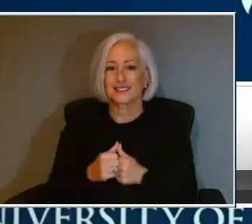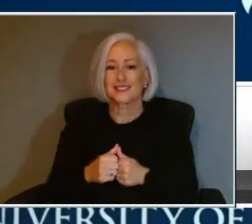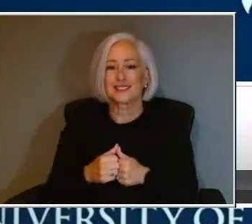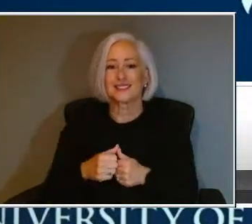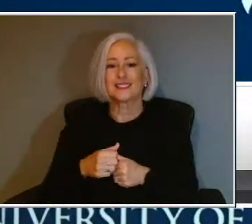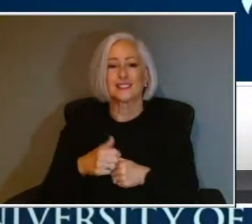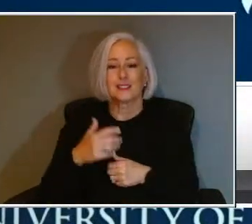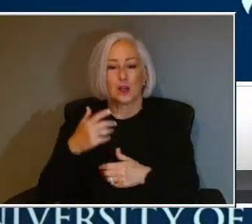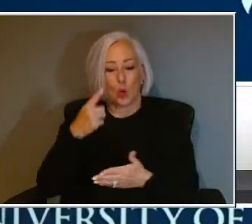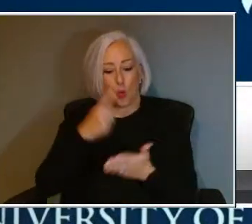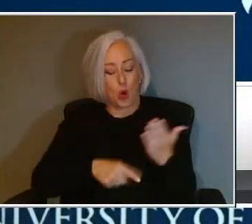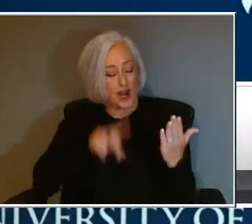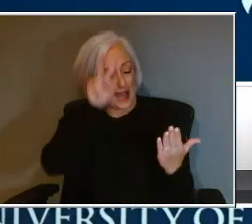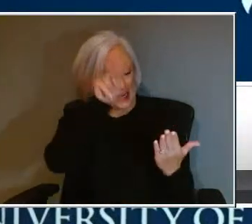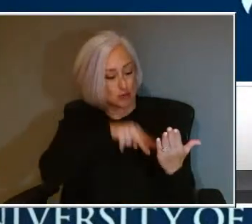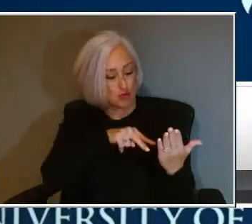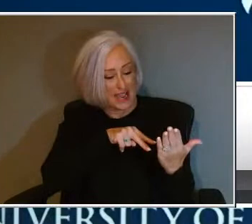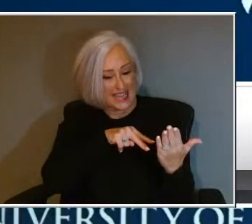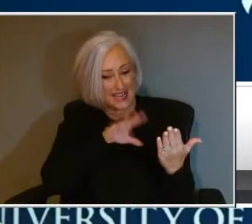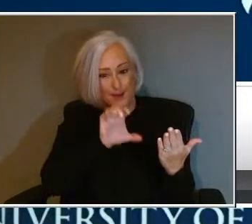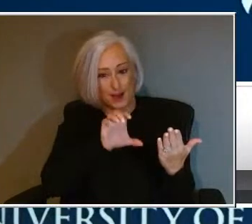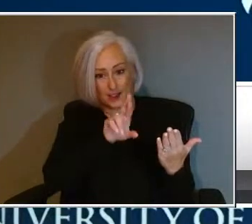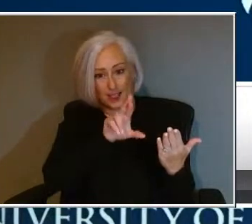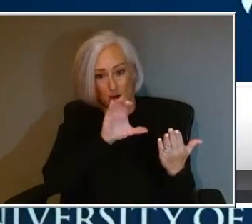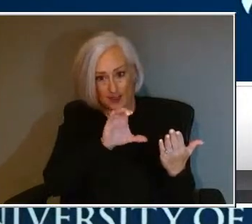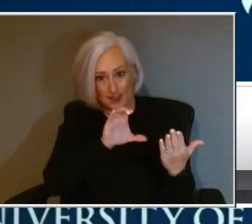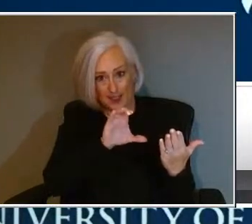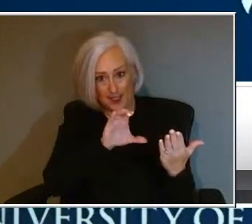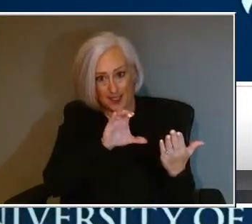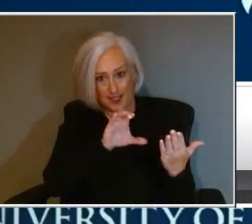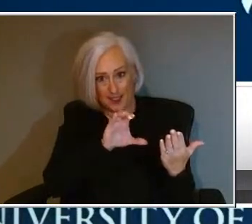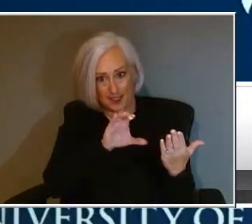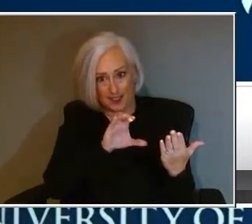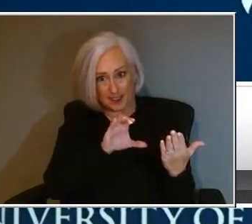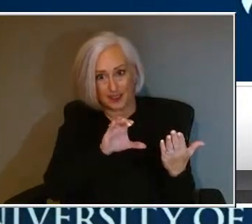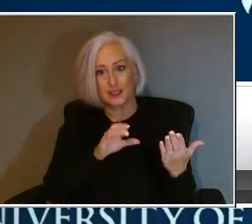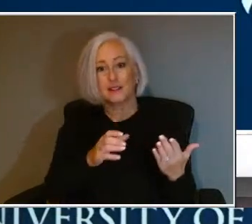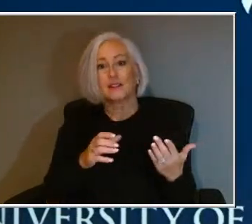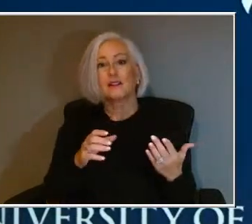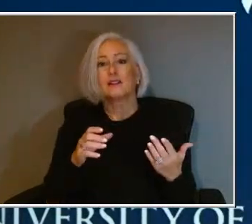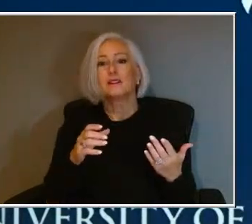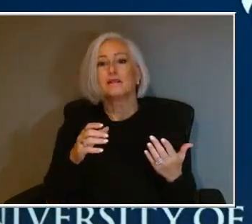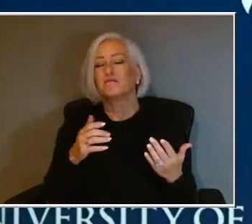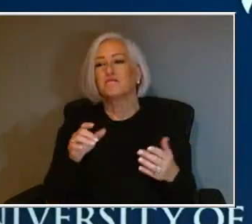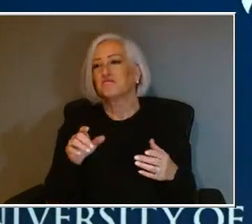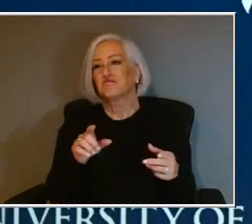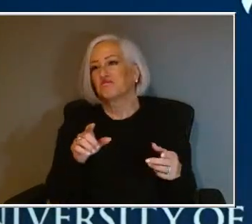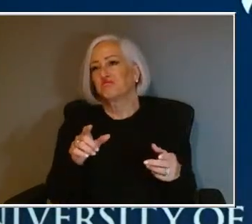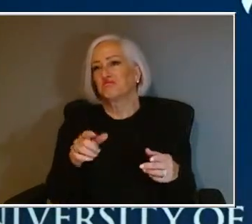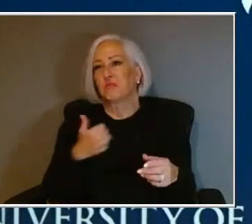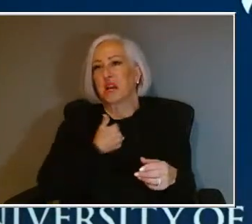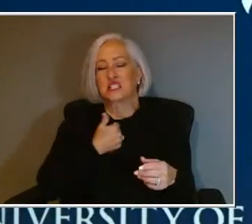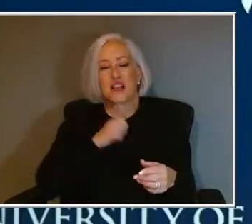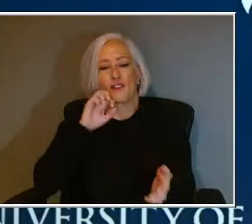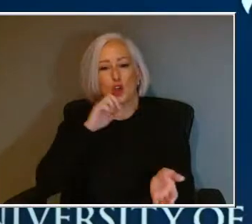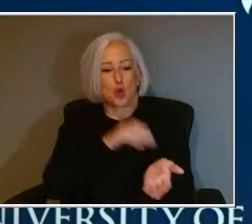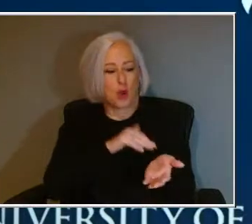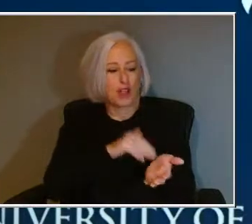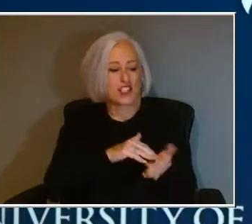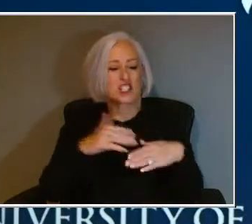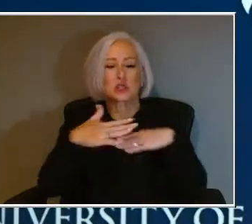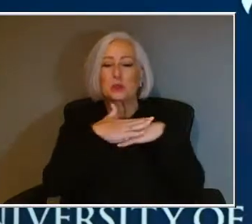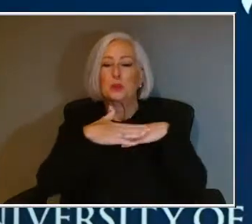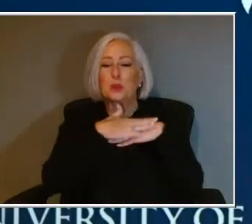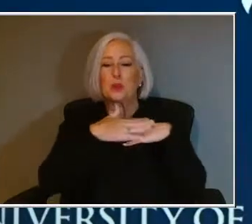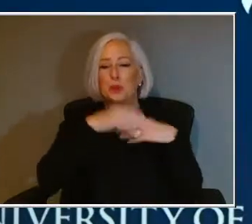read about colorectal cancer before, it was just as a neurologist and maybe just reading superficially,